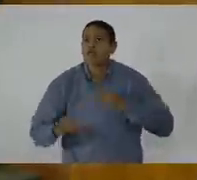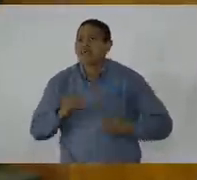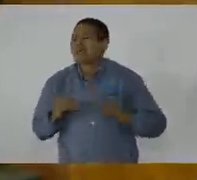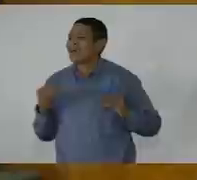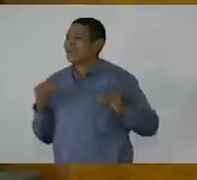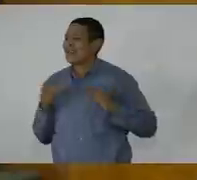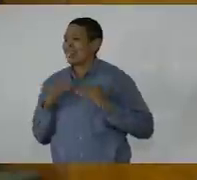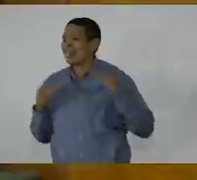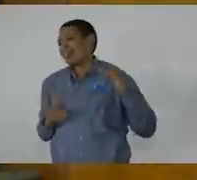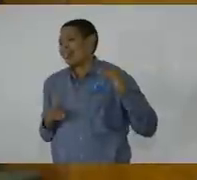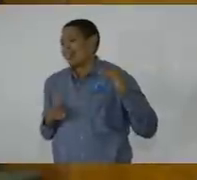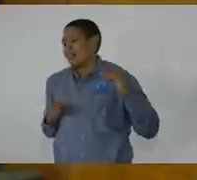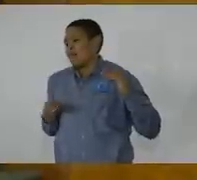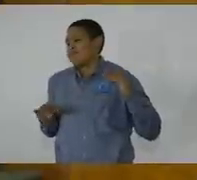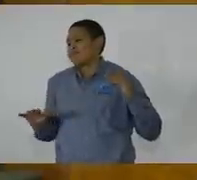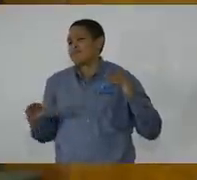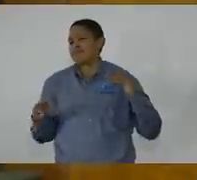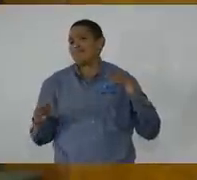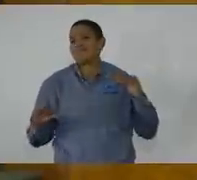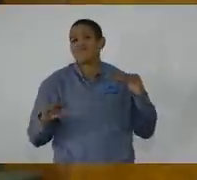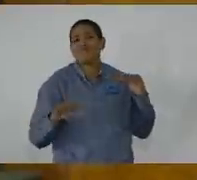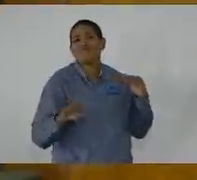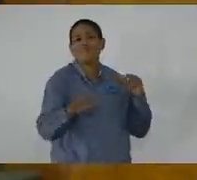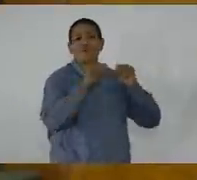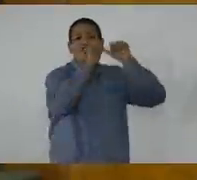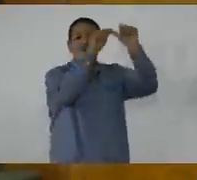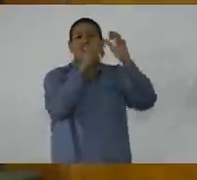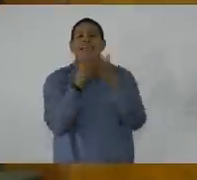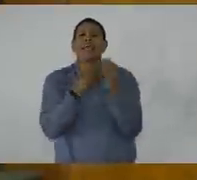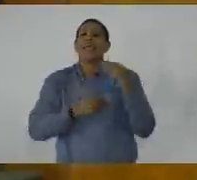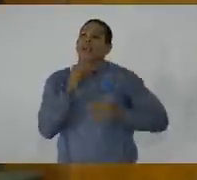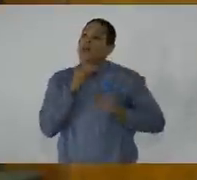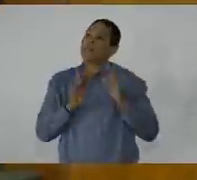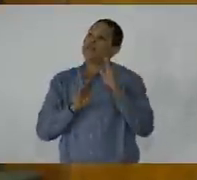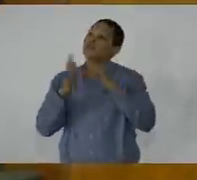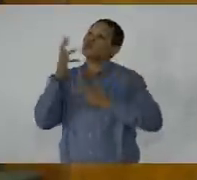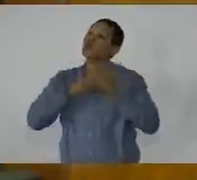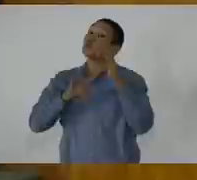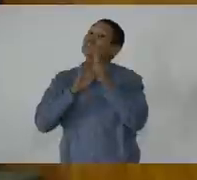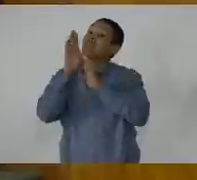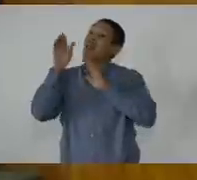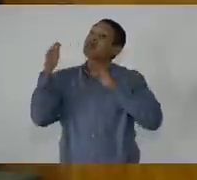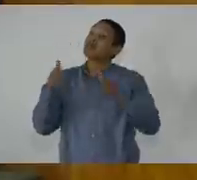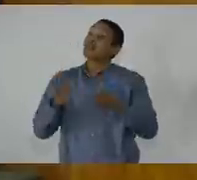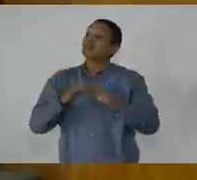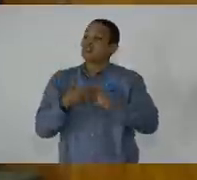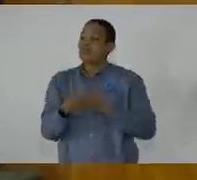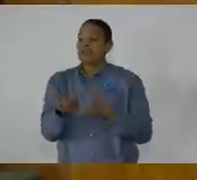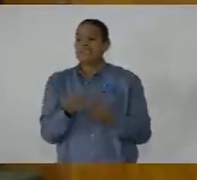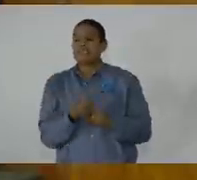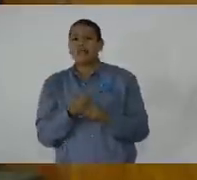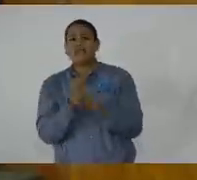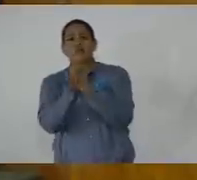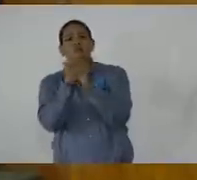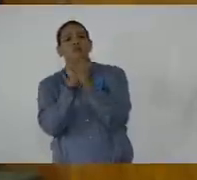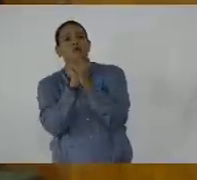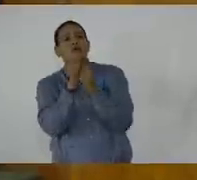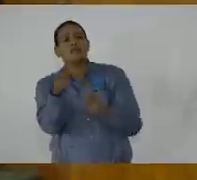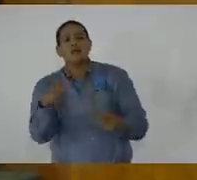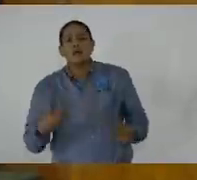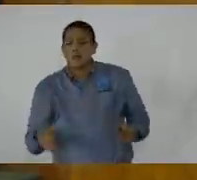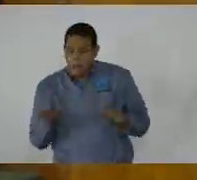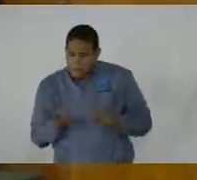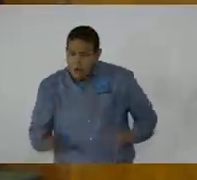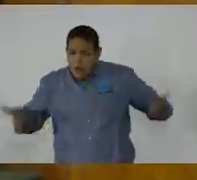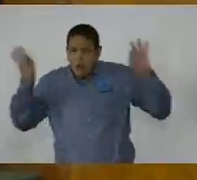distribution, and sustained economic and social development in Jamaica. Collectively, they play a significant